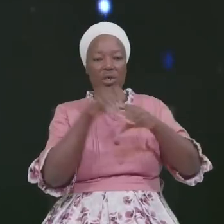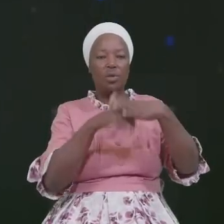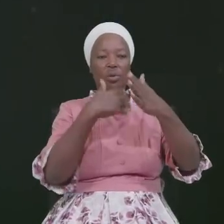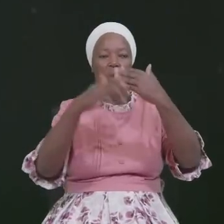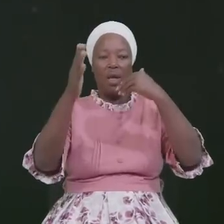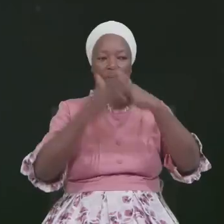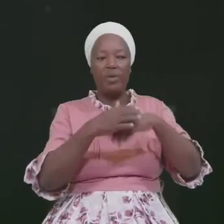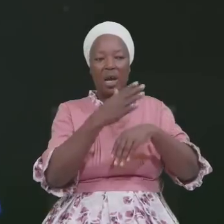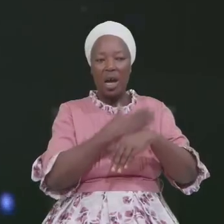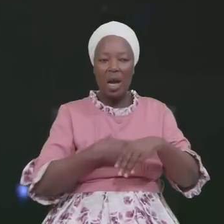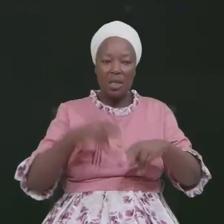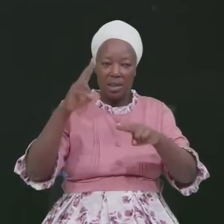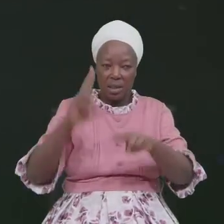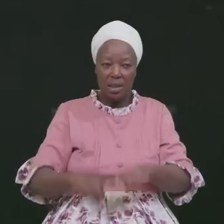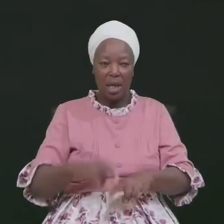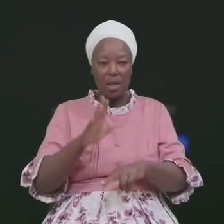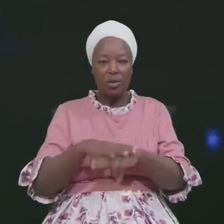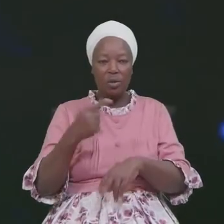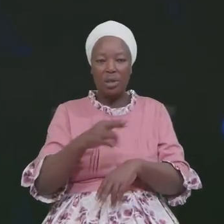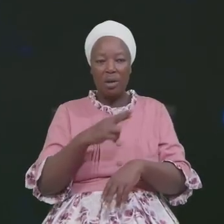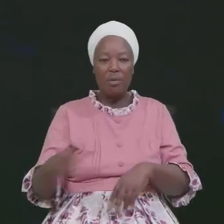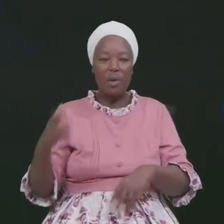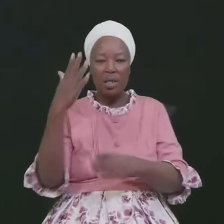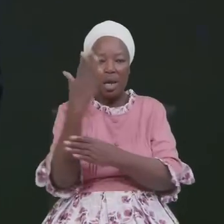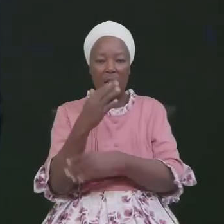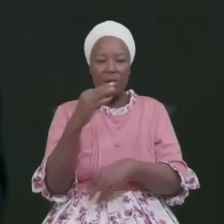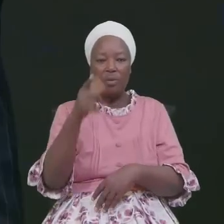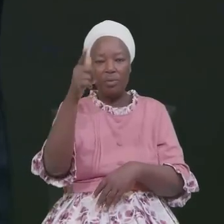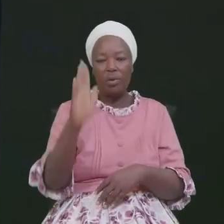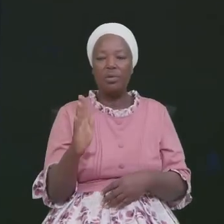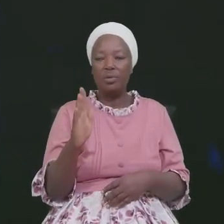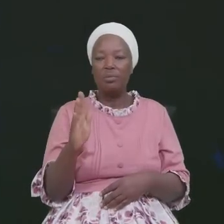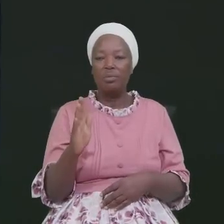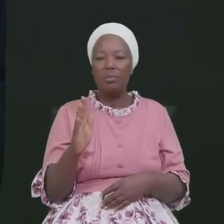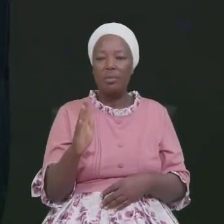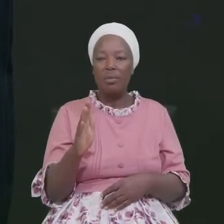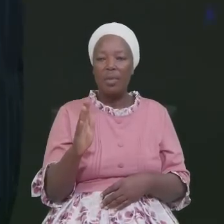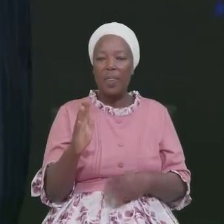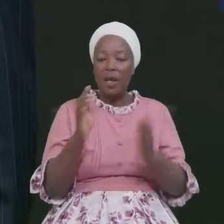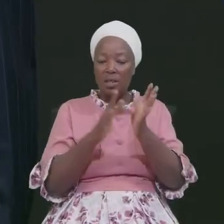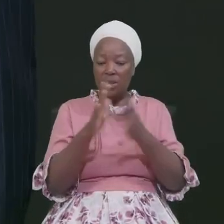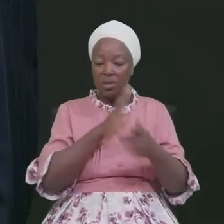and sat on the right hand of God. He had finished his